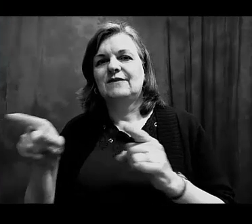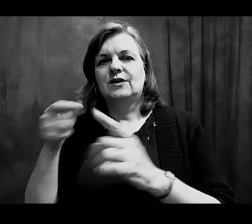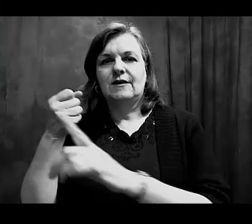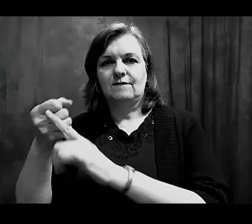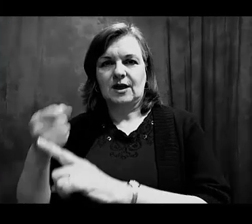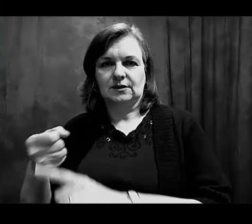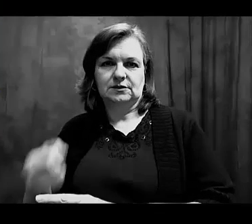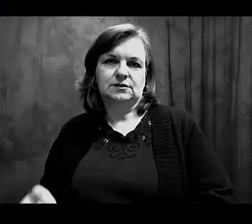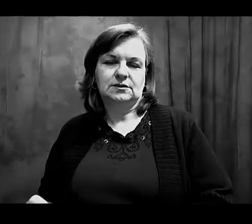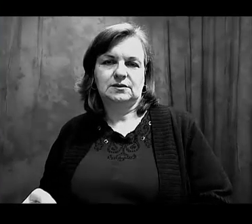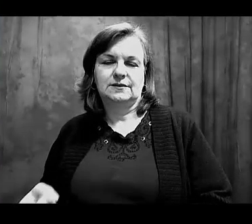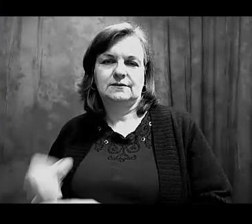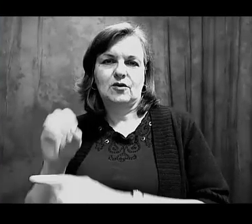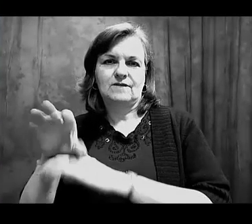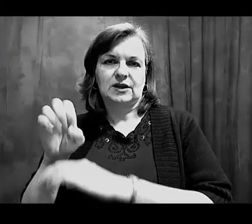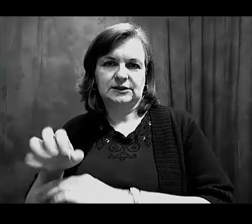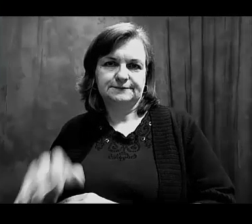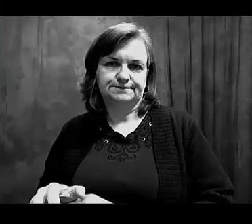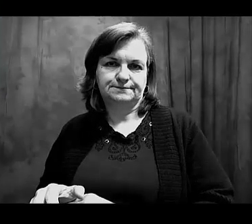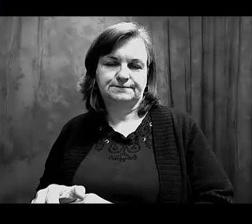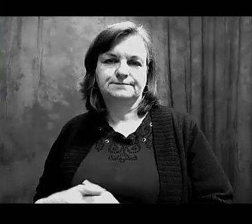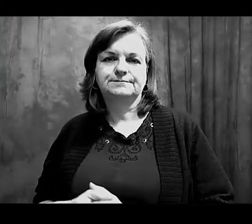was many genes,